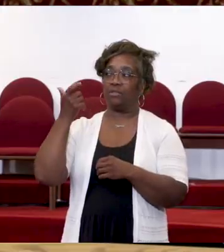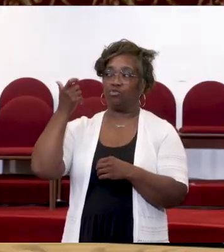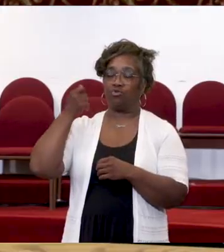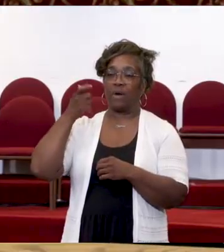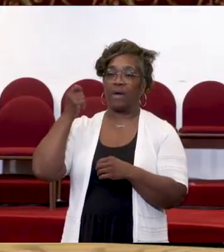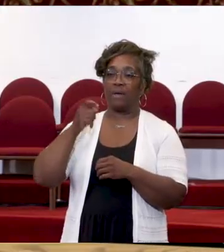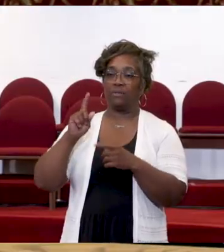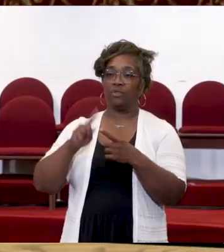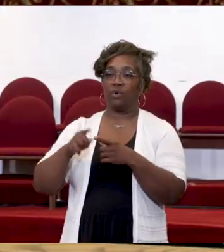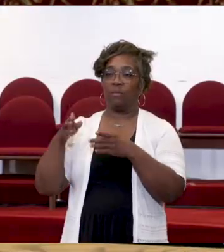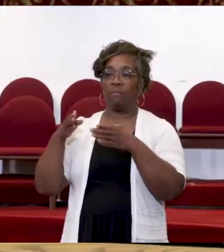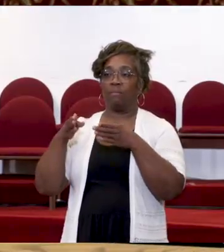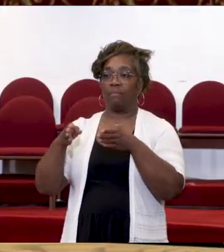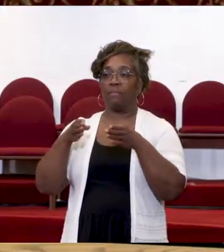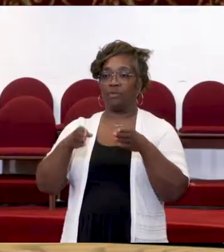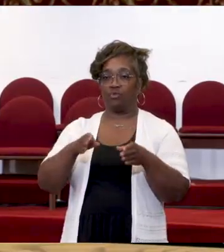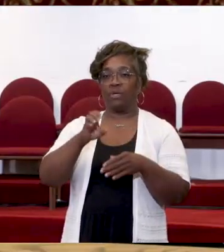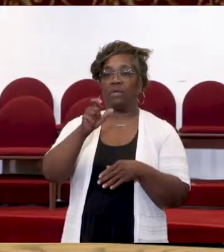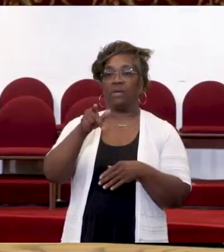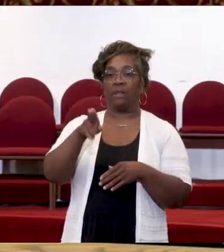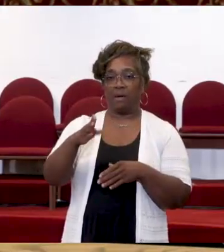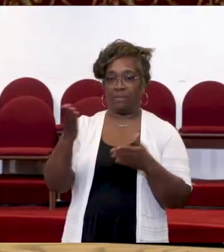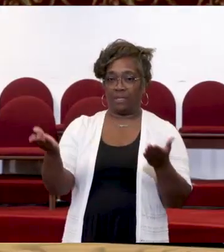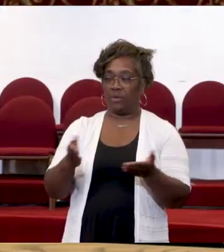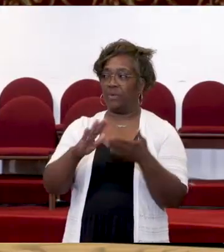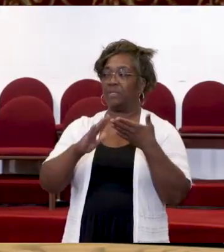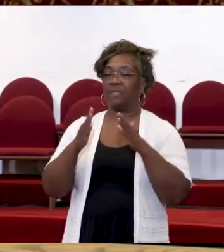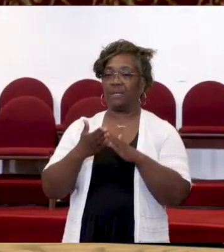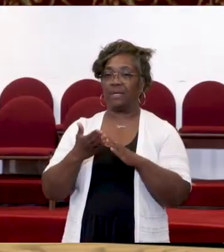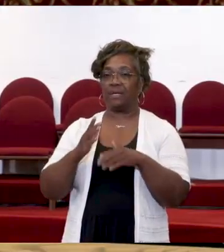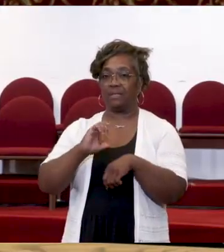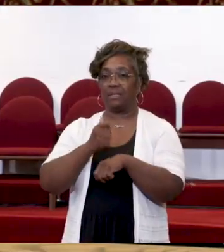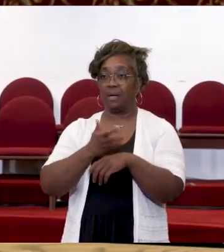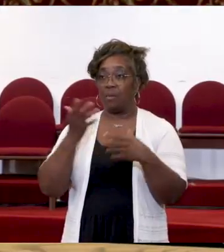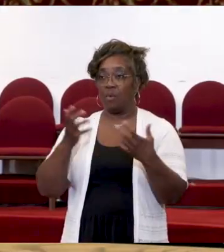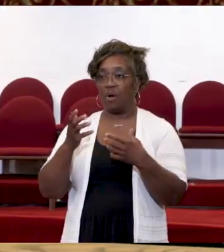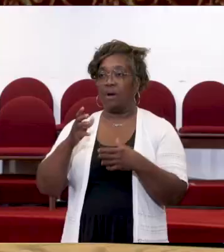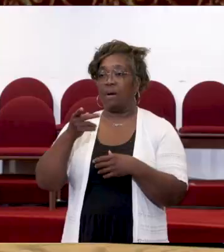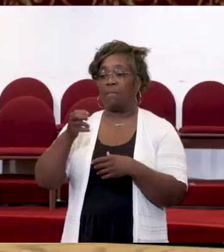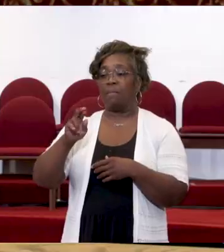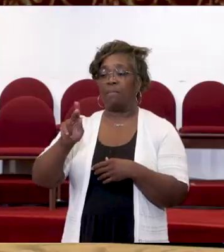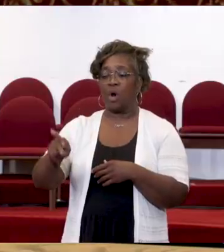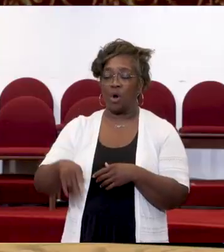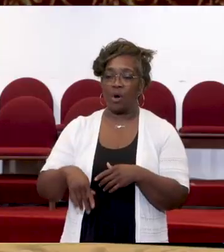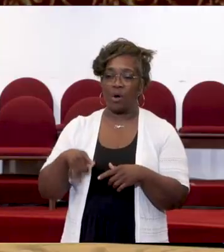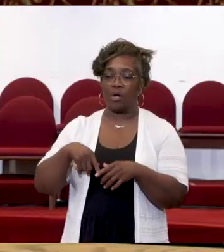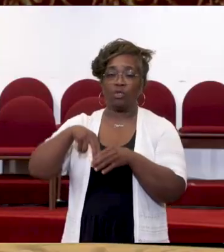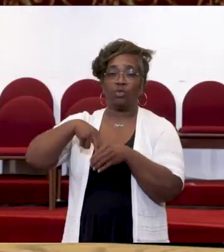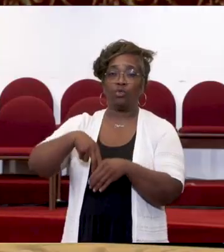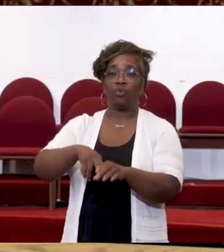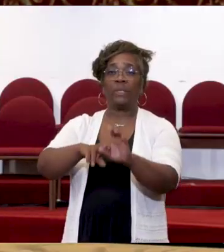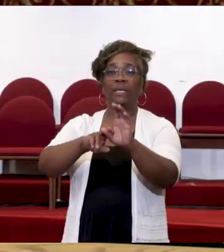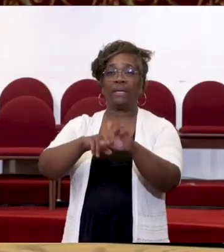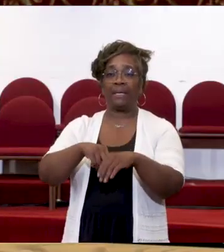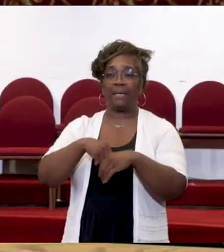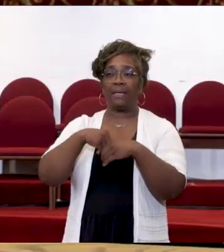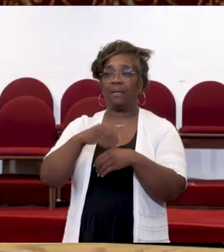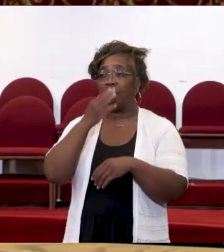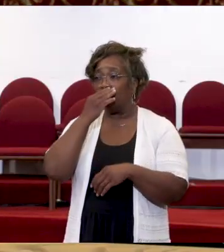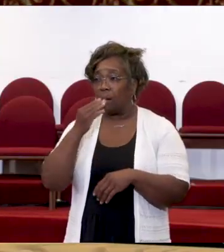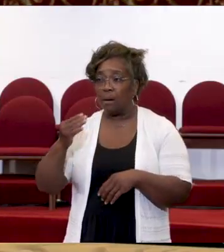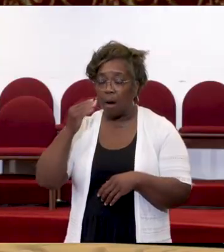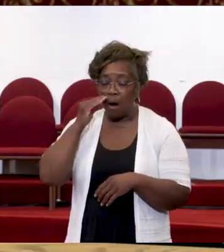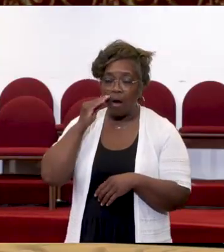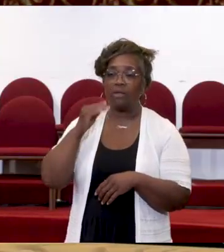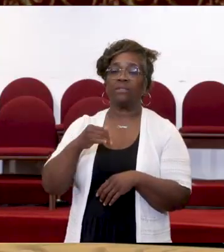block clubs in the city to put in parks, swing sets, vegetable gardens, etc. And so if you are interested